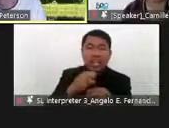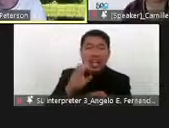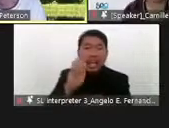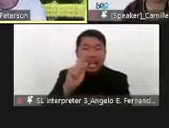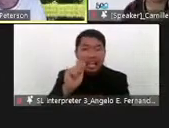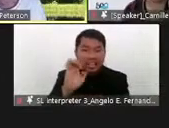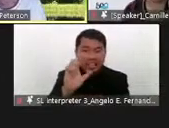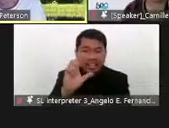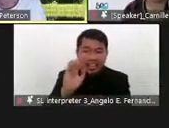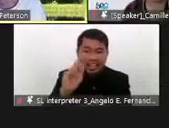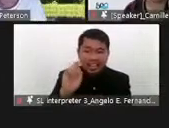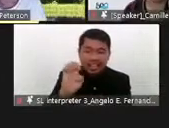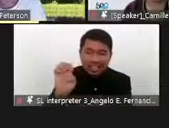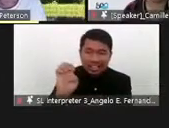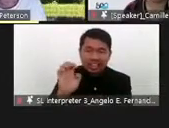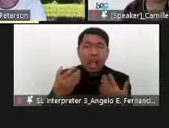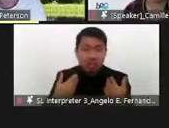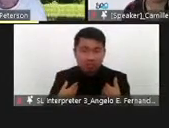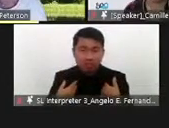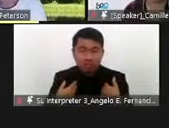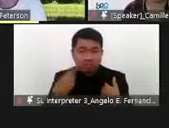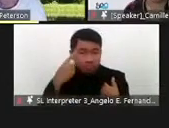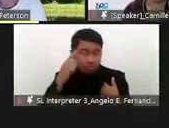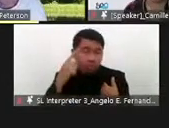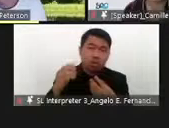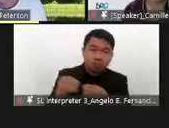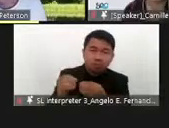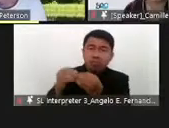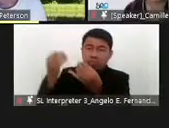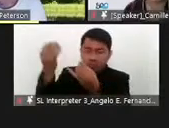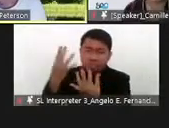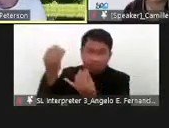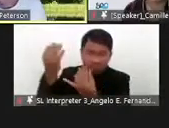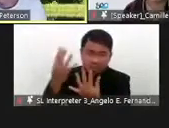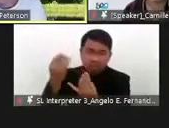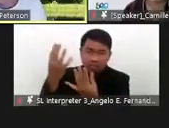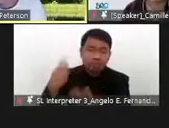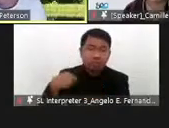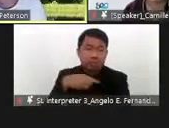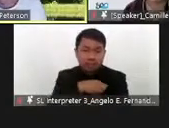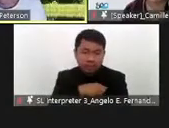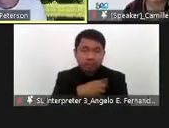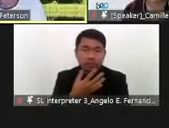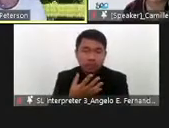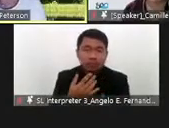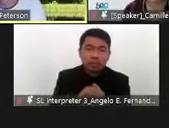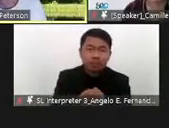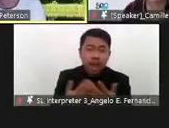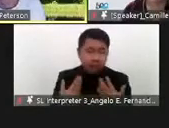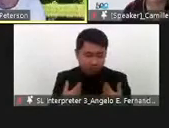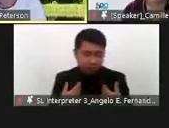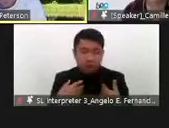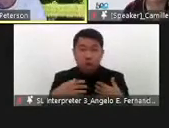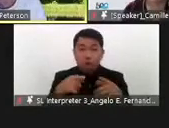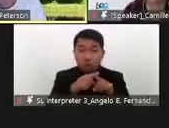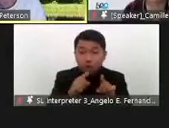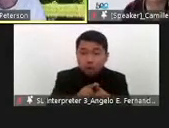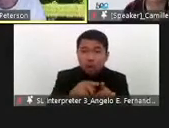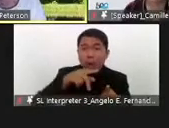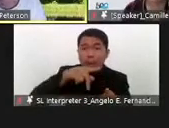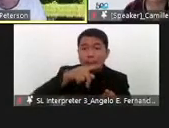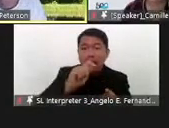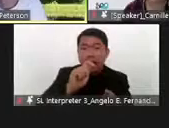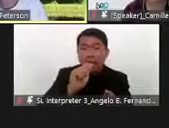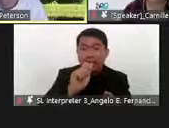compiled in global models, and we'll begin to see more and more how ENSO patterns, El Nino versus La